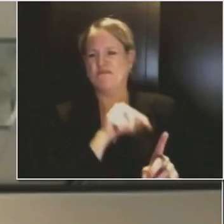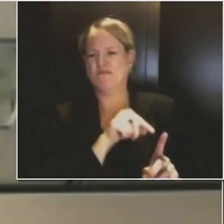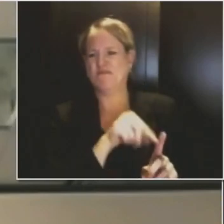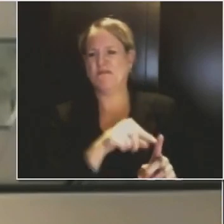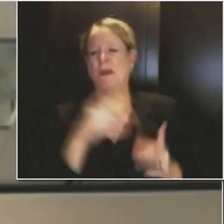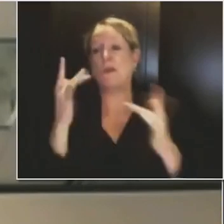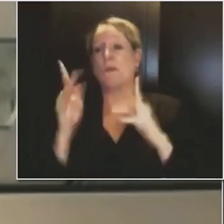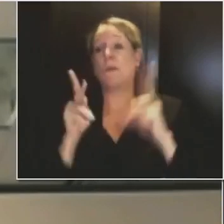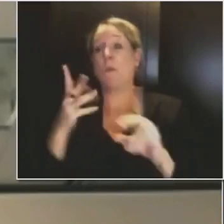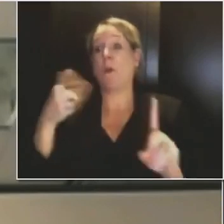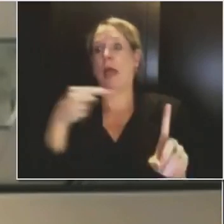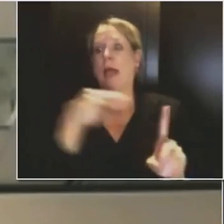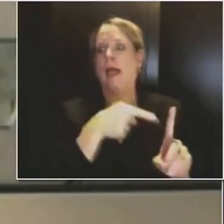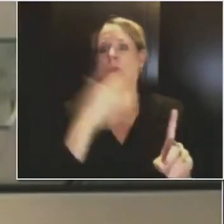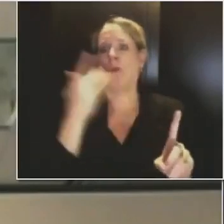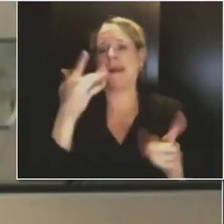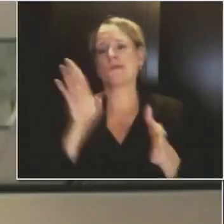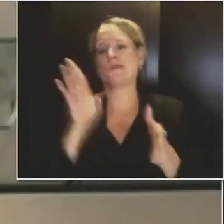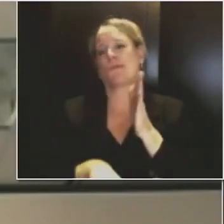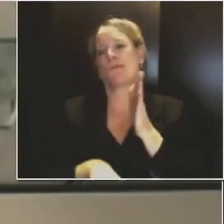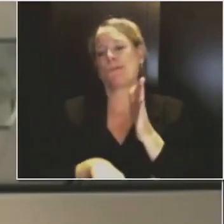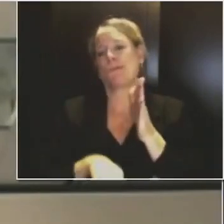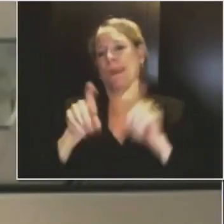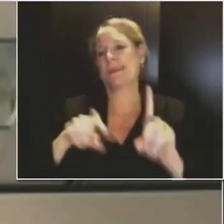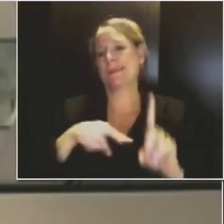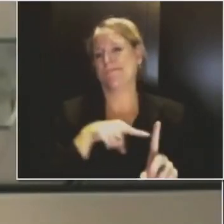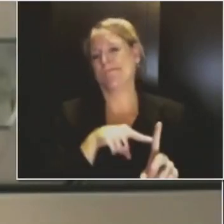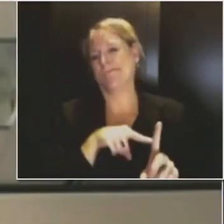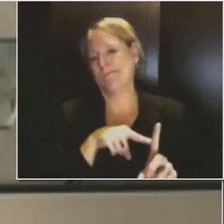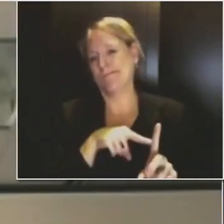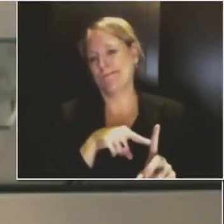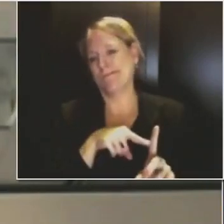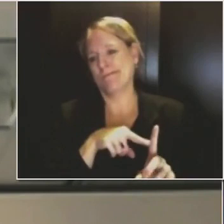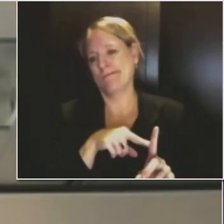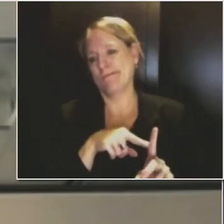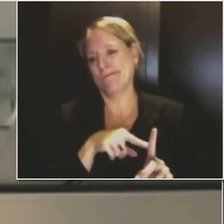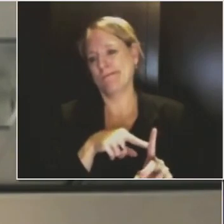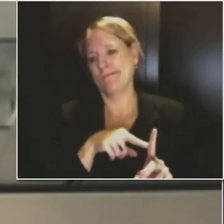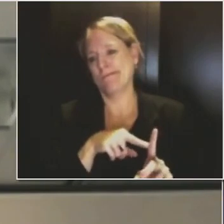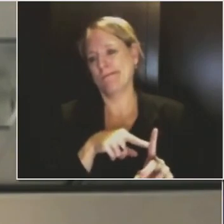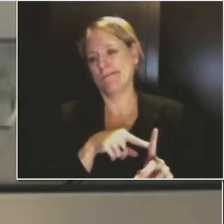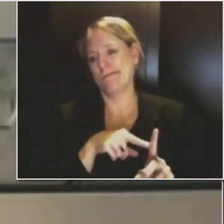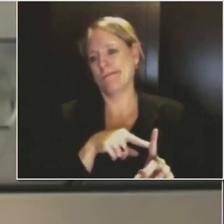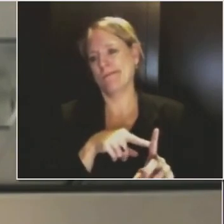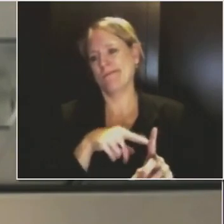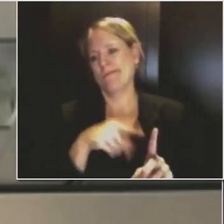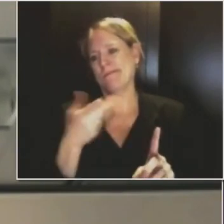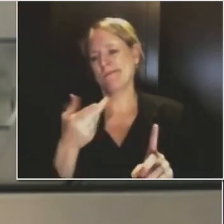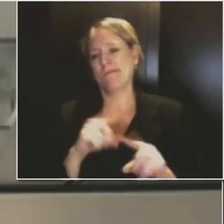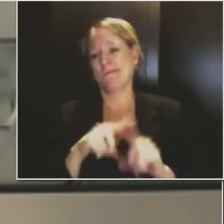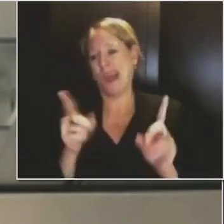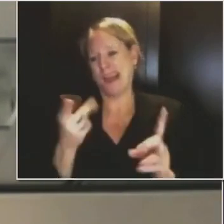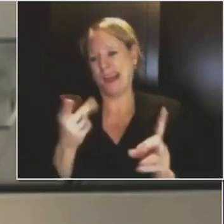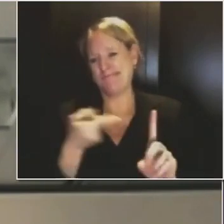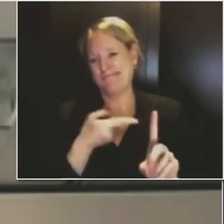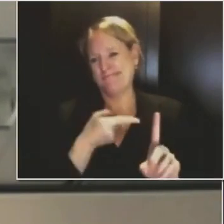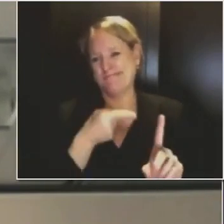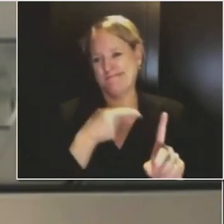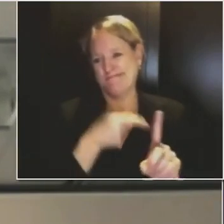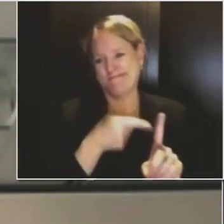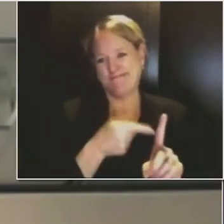they might miss some cases. So there's a trade-off there. I think it's an important addition to our toolkit, but it's important to understand